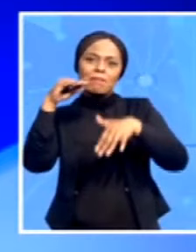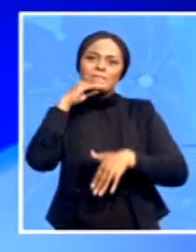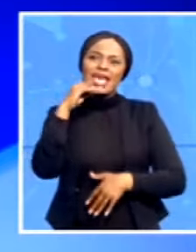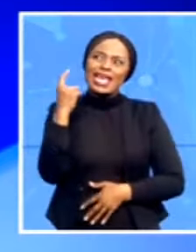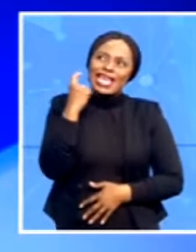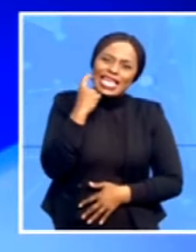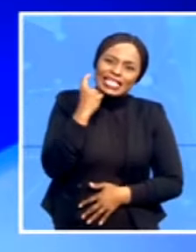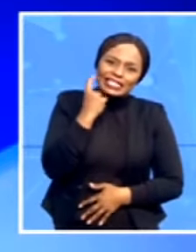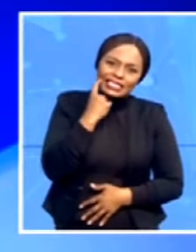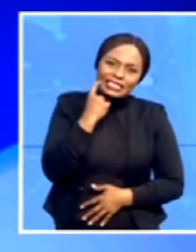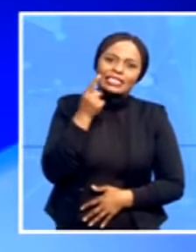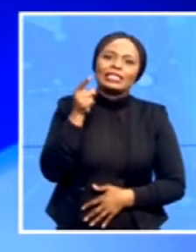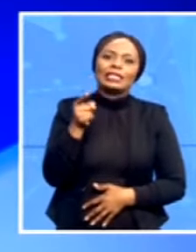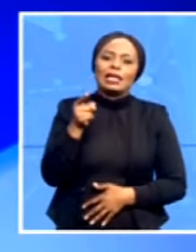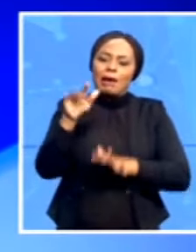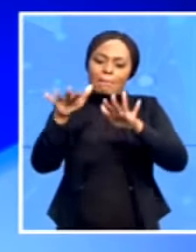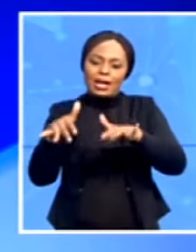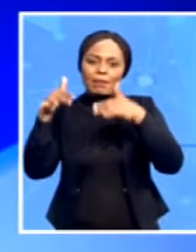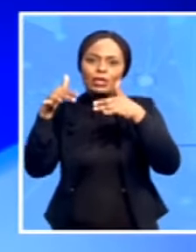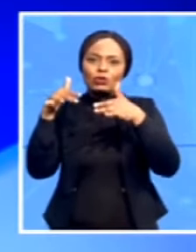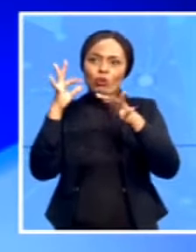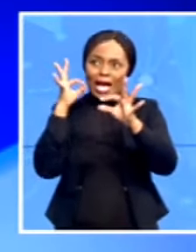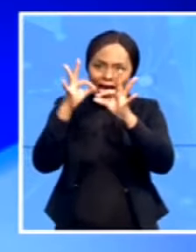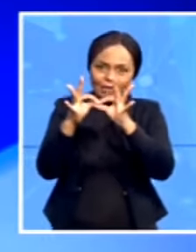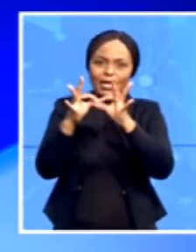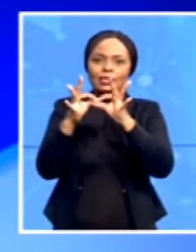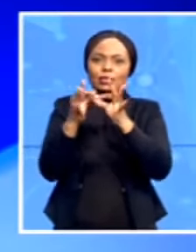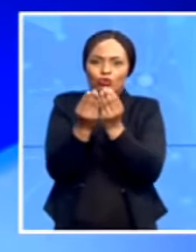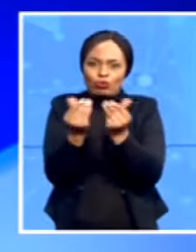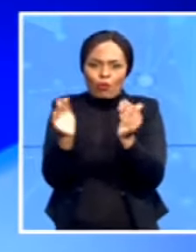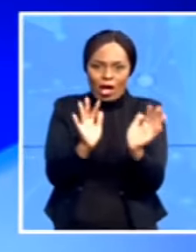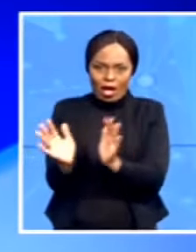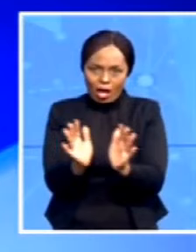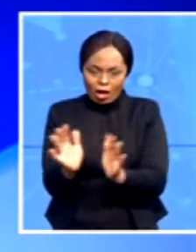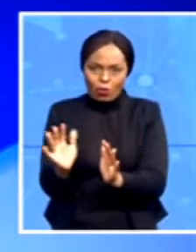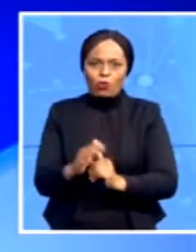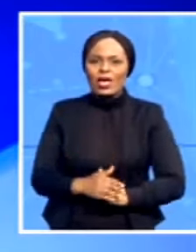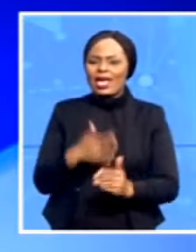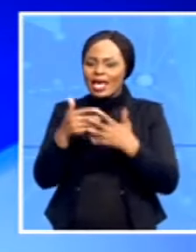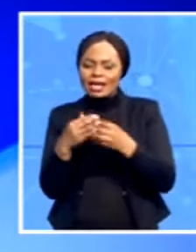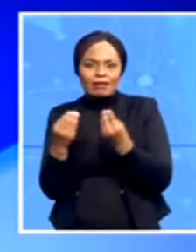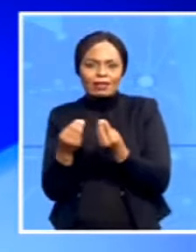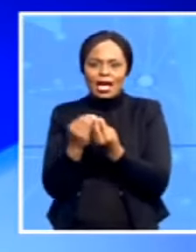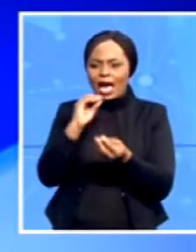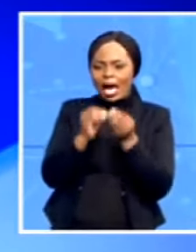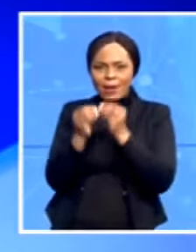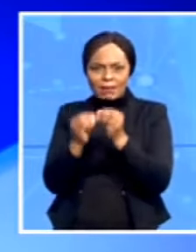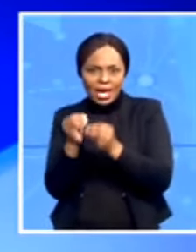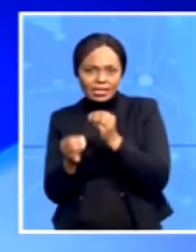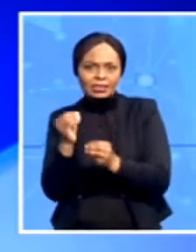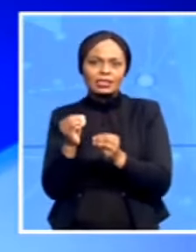are empowered in legislation to deal with any amendments that are required in terms of legislation. The second